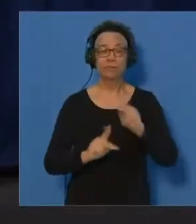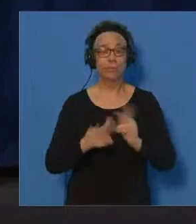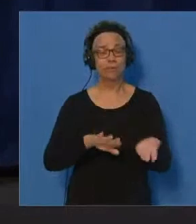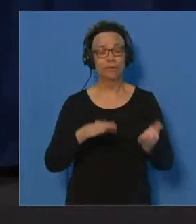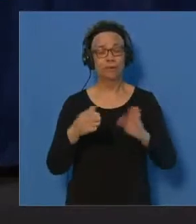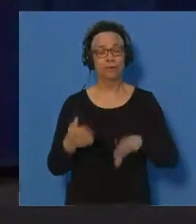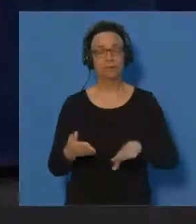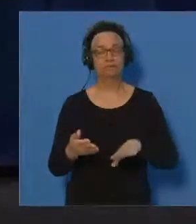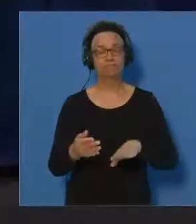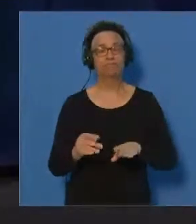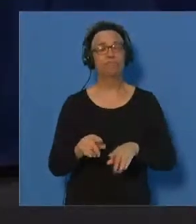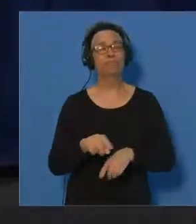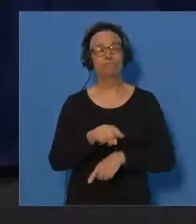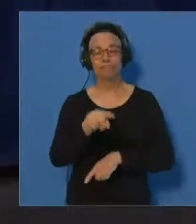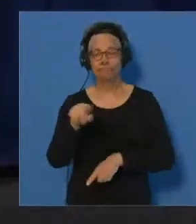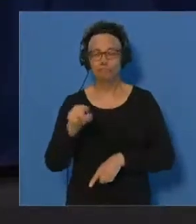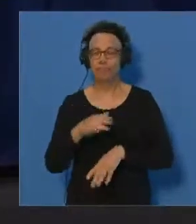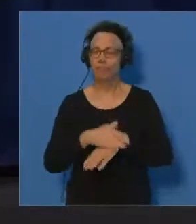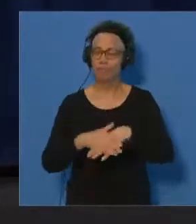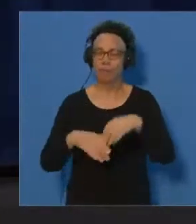in their time of grief.